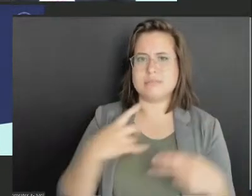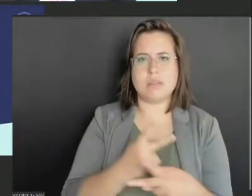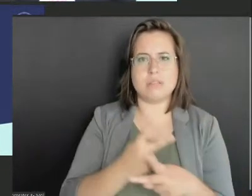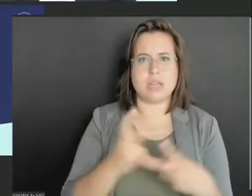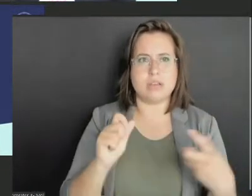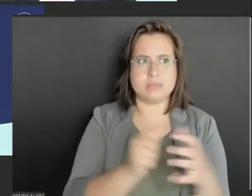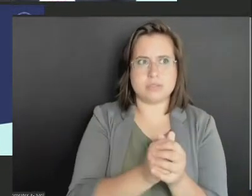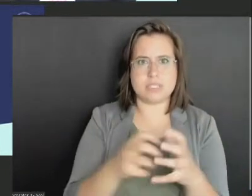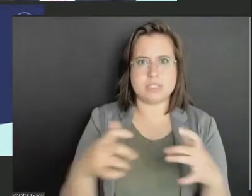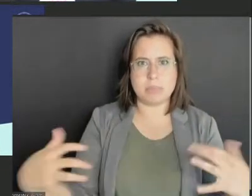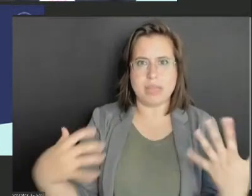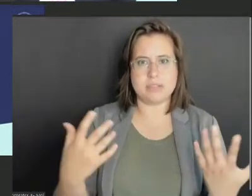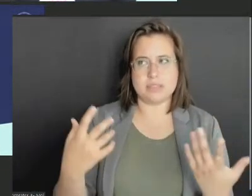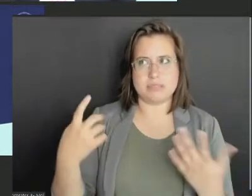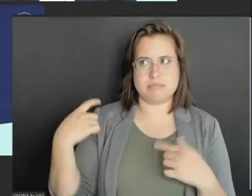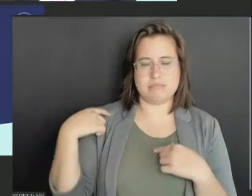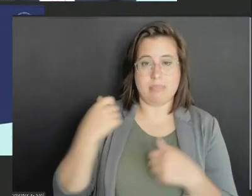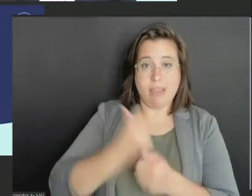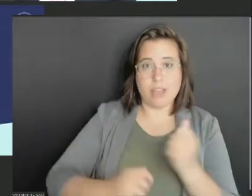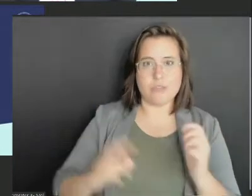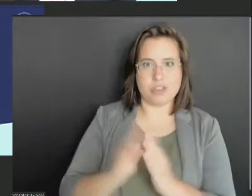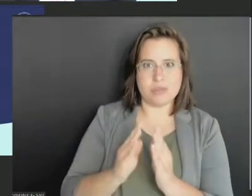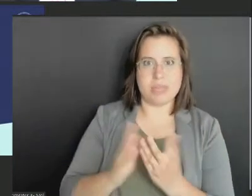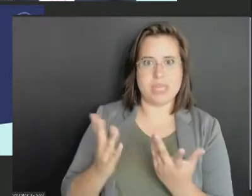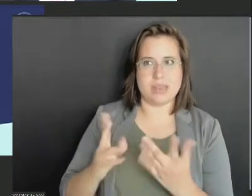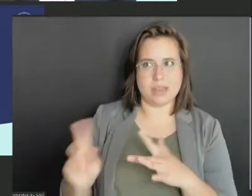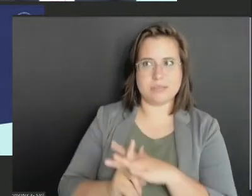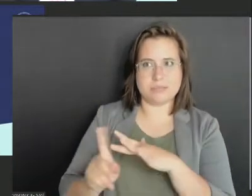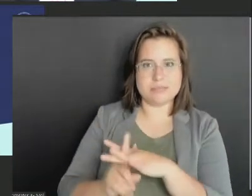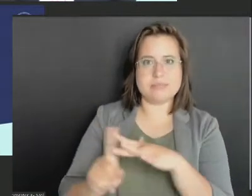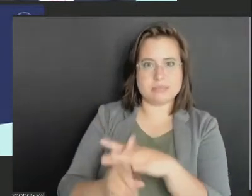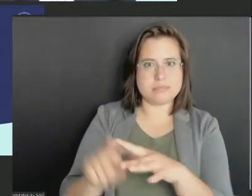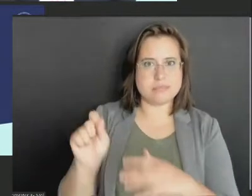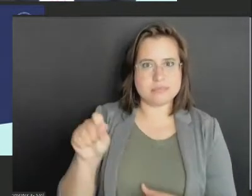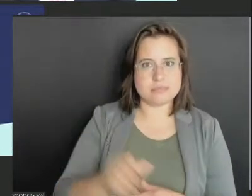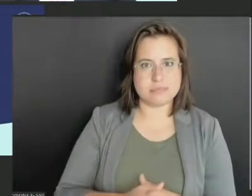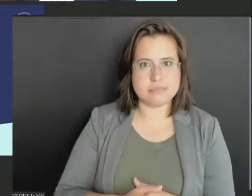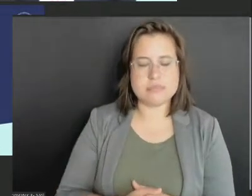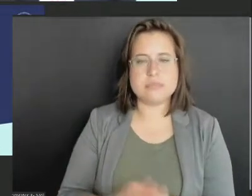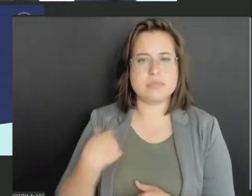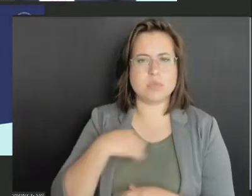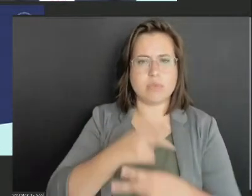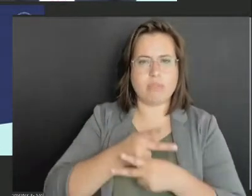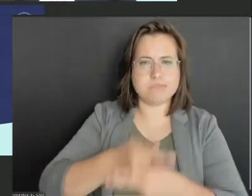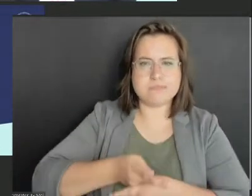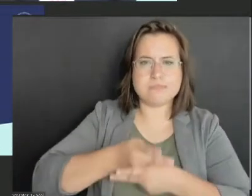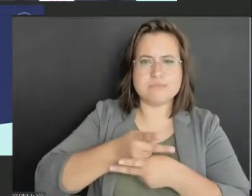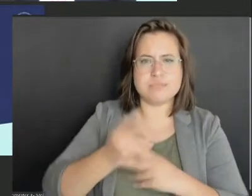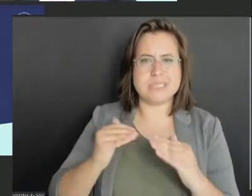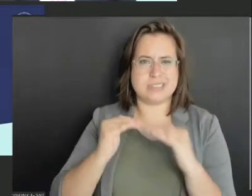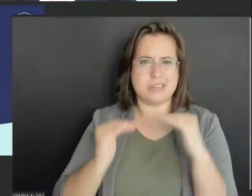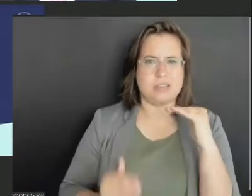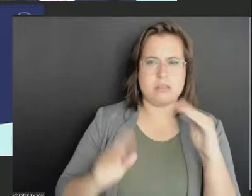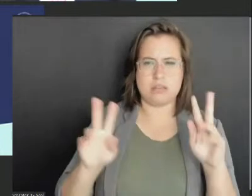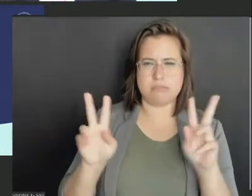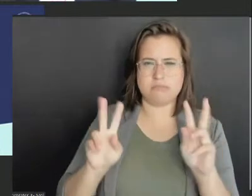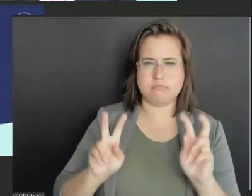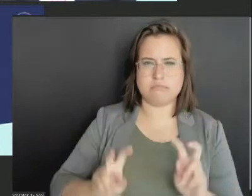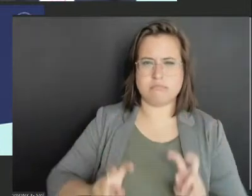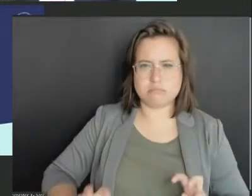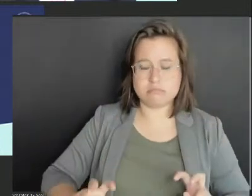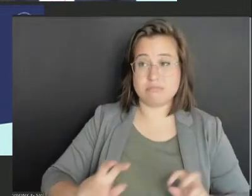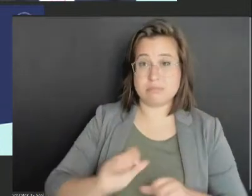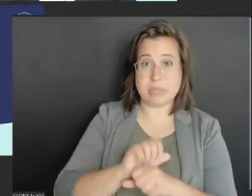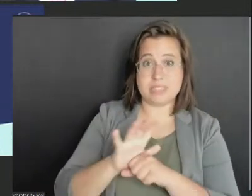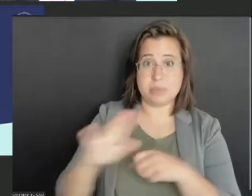meeting so far. And we've carefully analyzed the many inequities caused or exacerbated by this